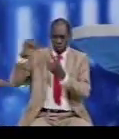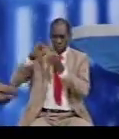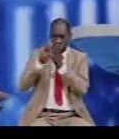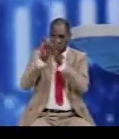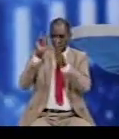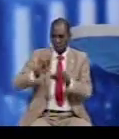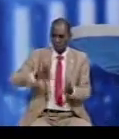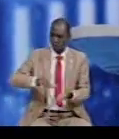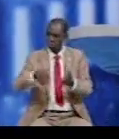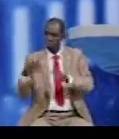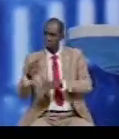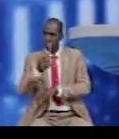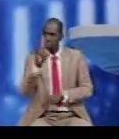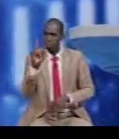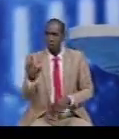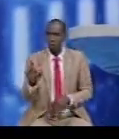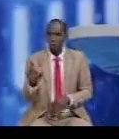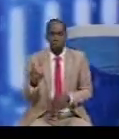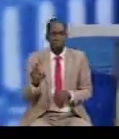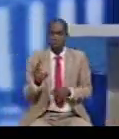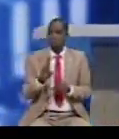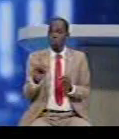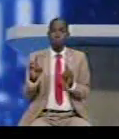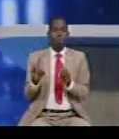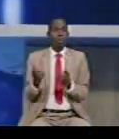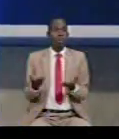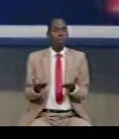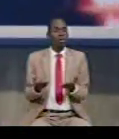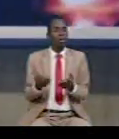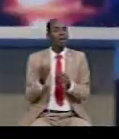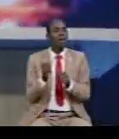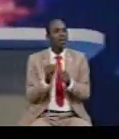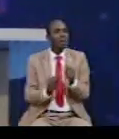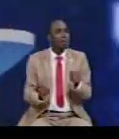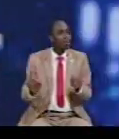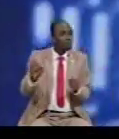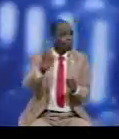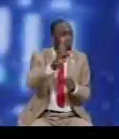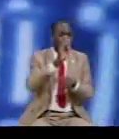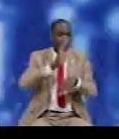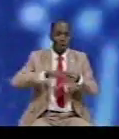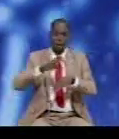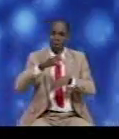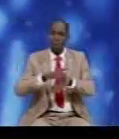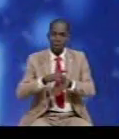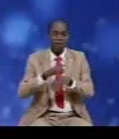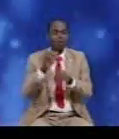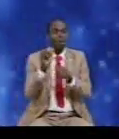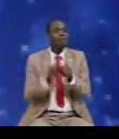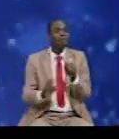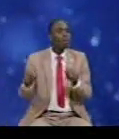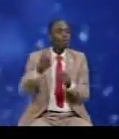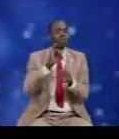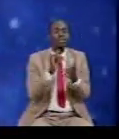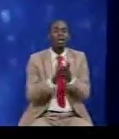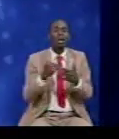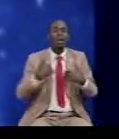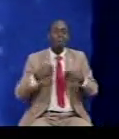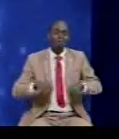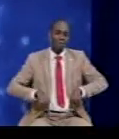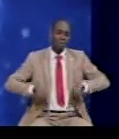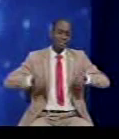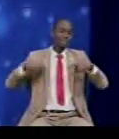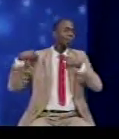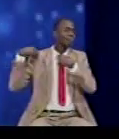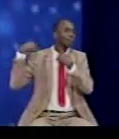came to his end. They said there's nobody. Everybody on earth Everybody that has ever lived, everybody